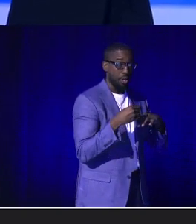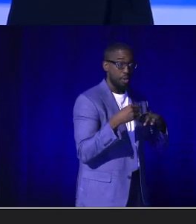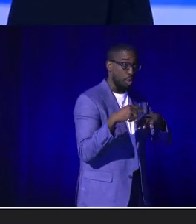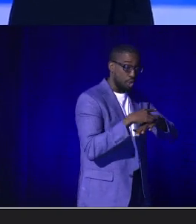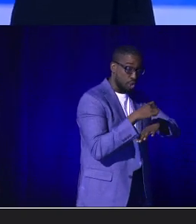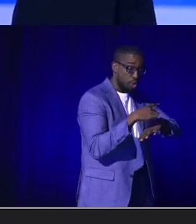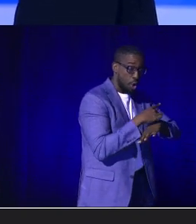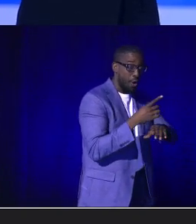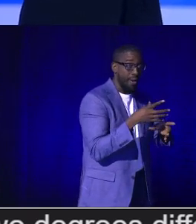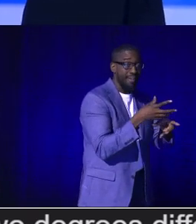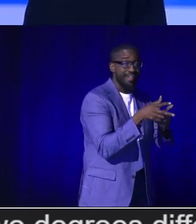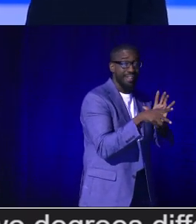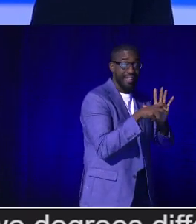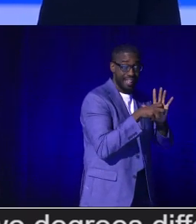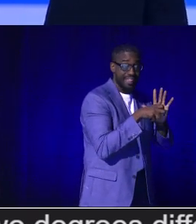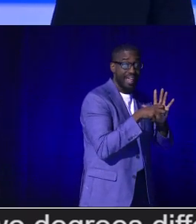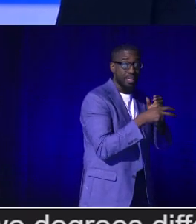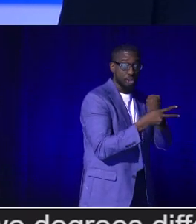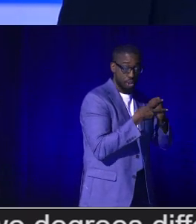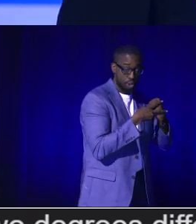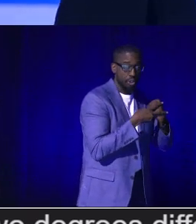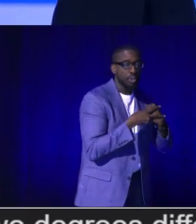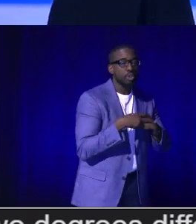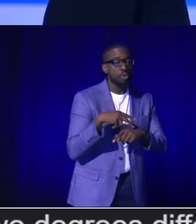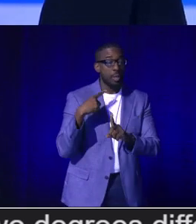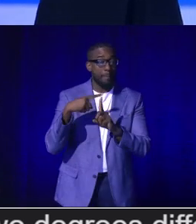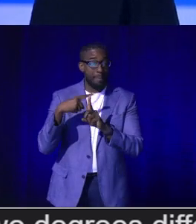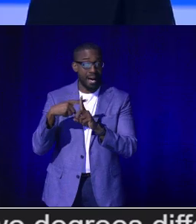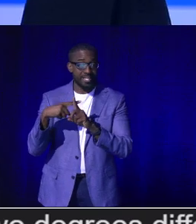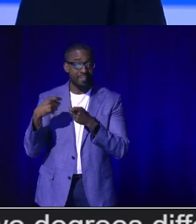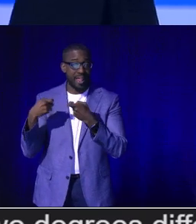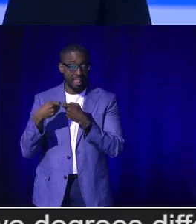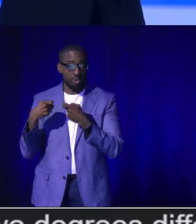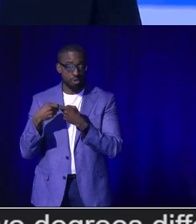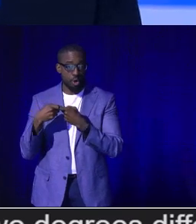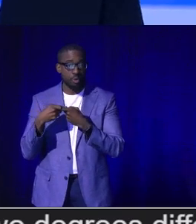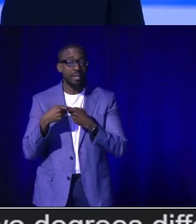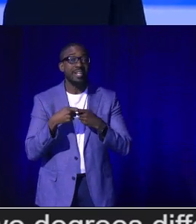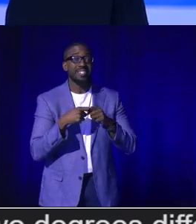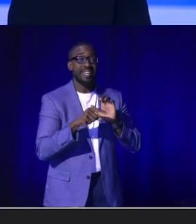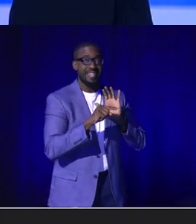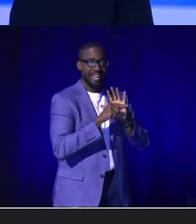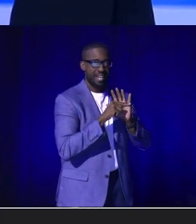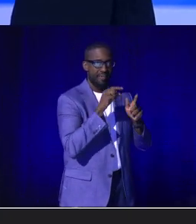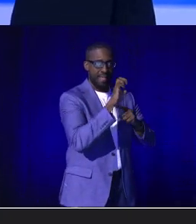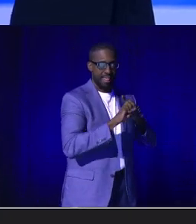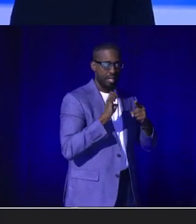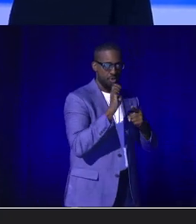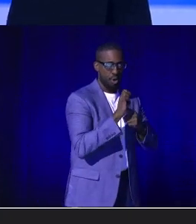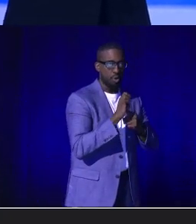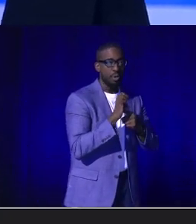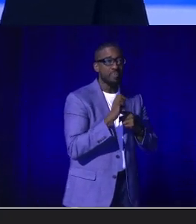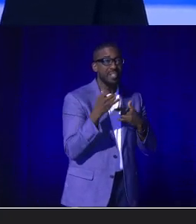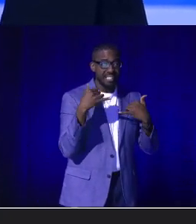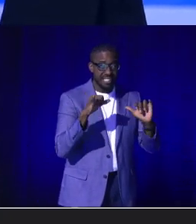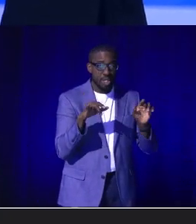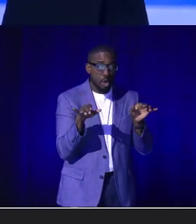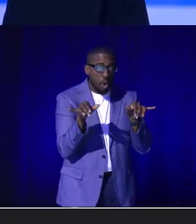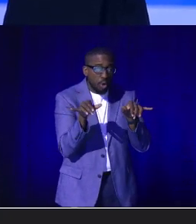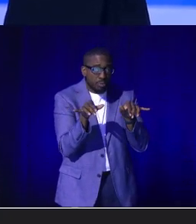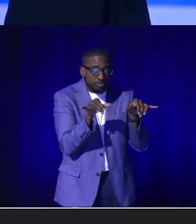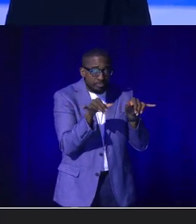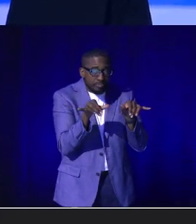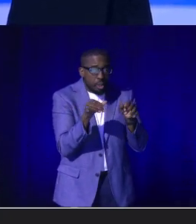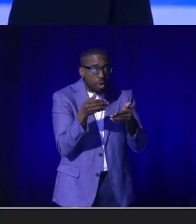So although we were applying a pretty large temperature difference to the outside of the cell, the electrodes were very close in temperature and still resulting in